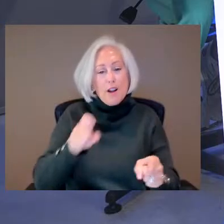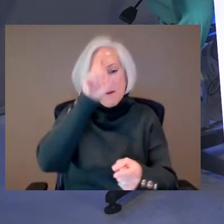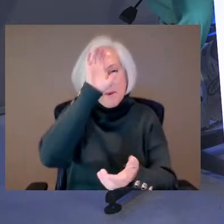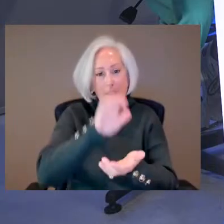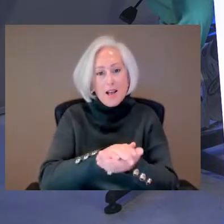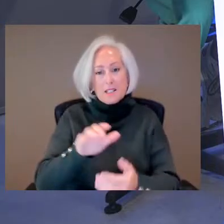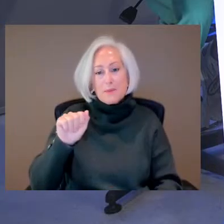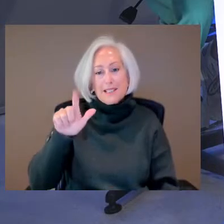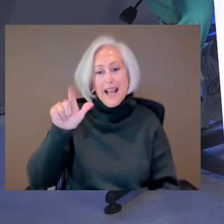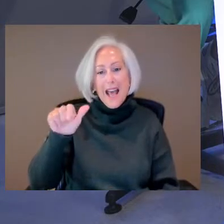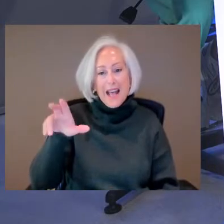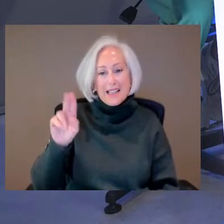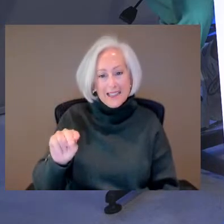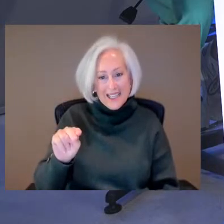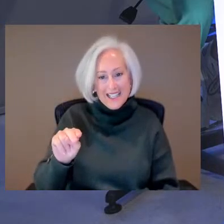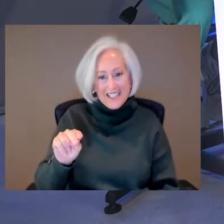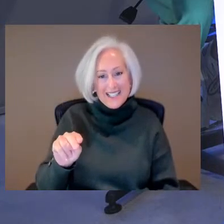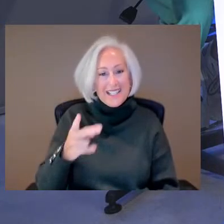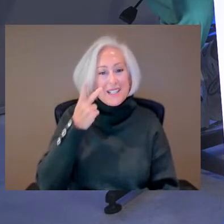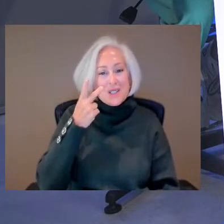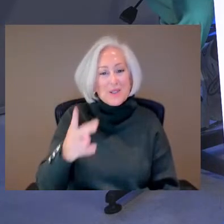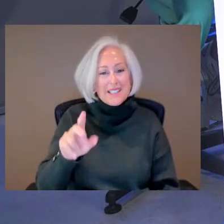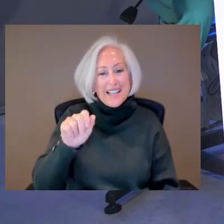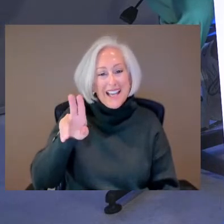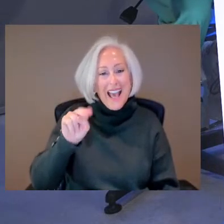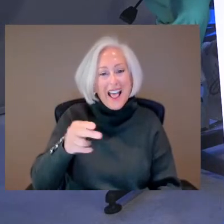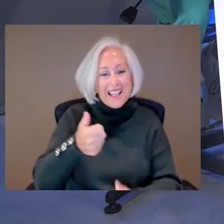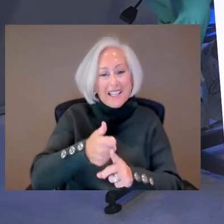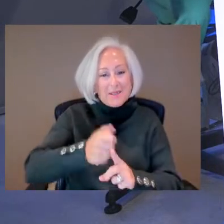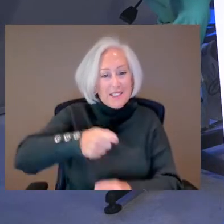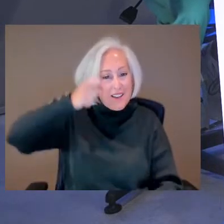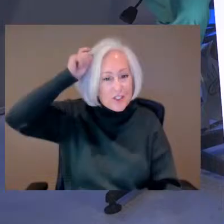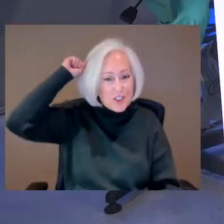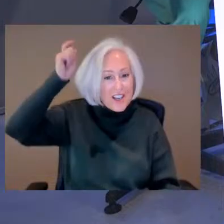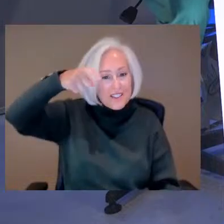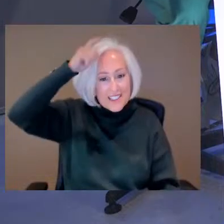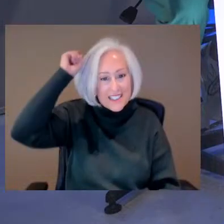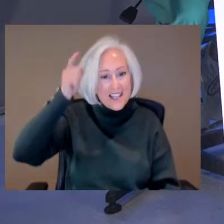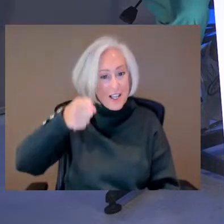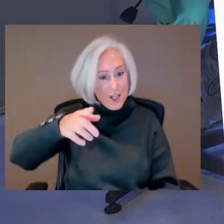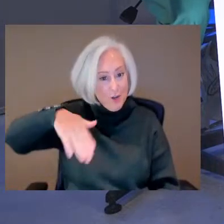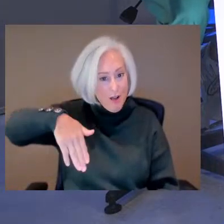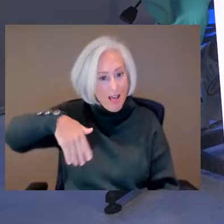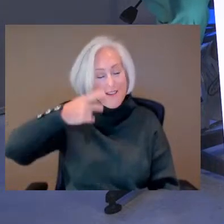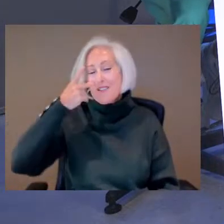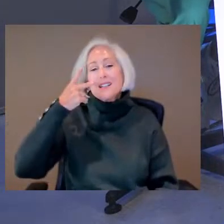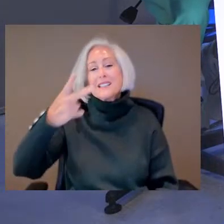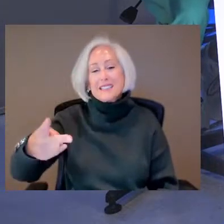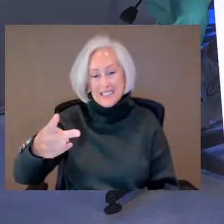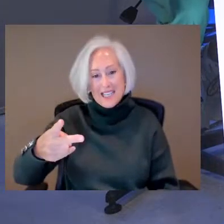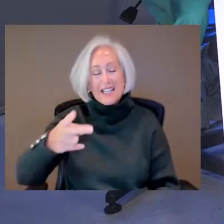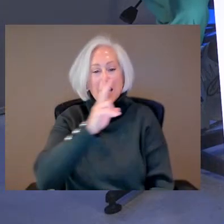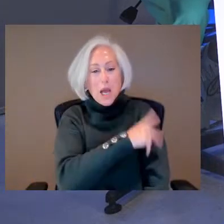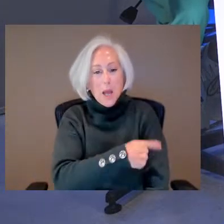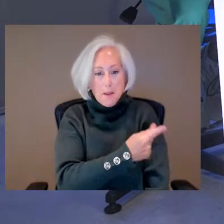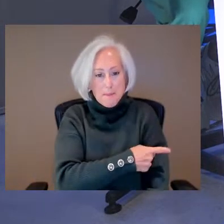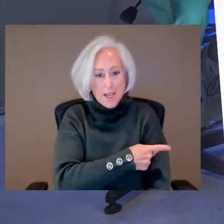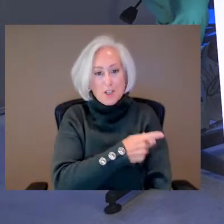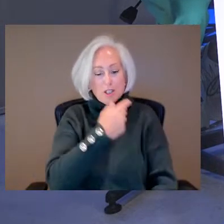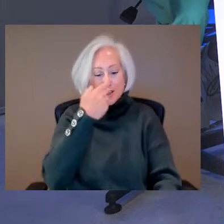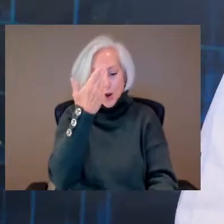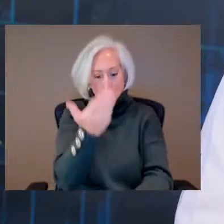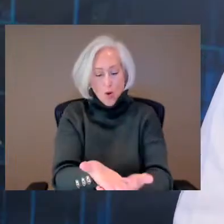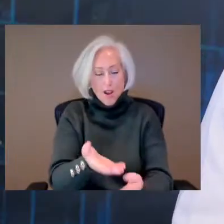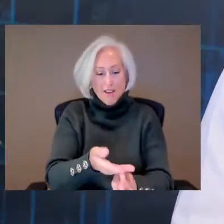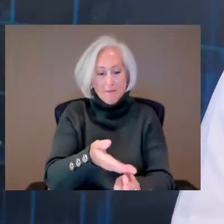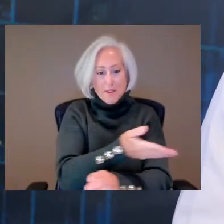Alan had shaved his head, and you said you hadn't, tell us that story where you hadn't seen a patient come in before chemo treatment already having a shaved head. So most